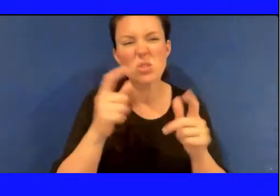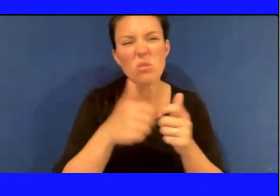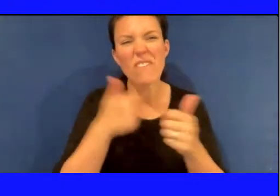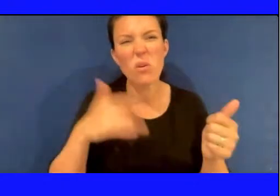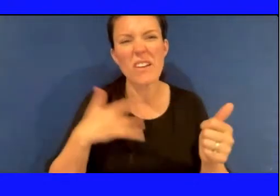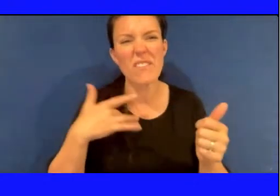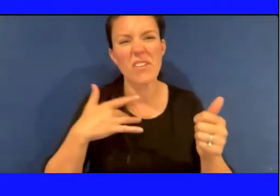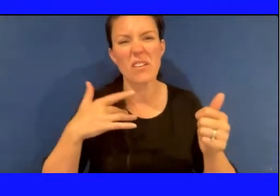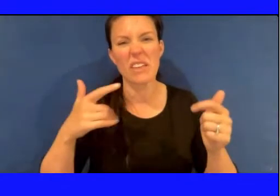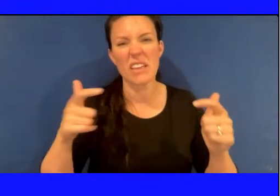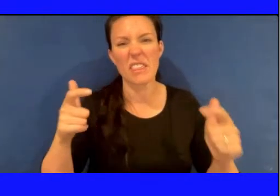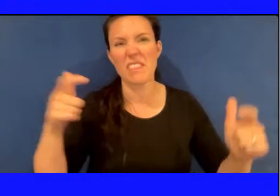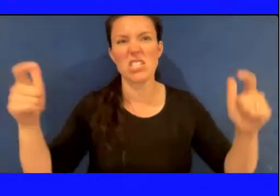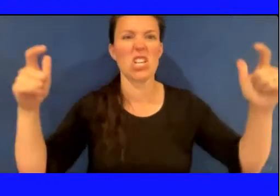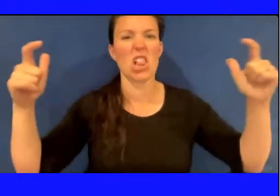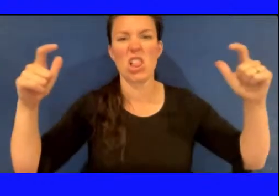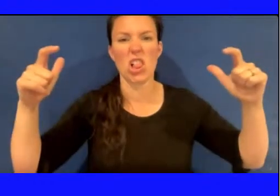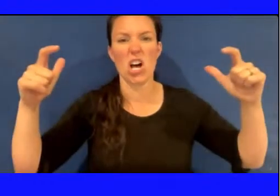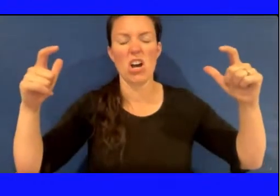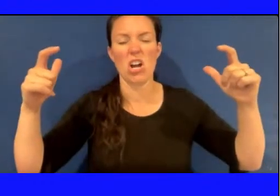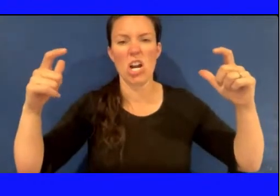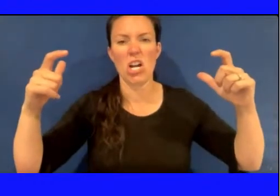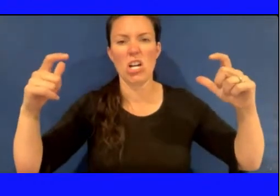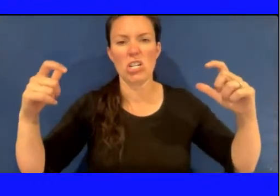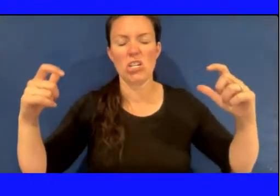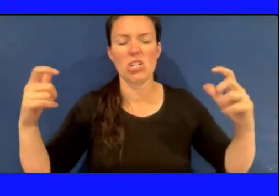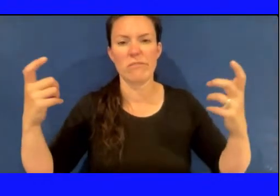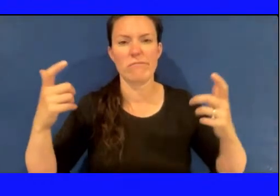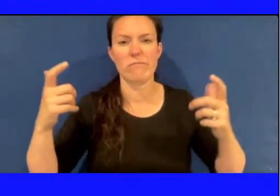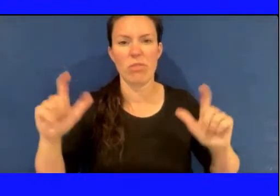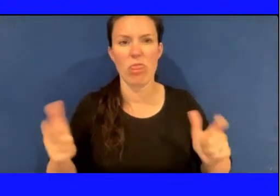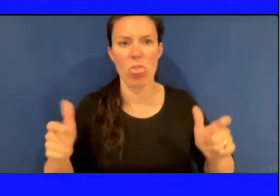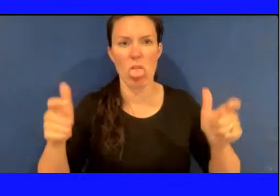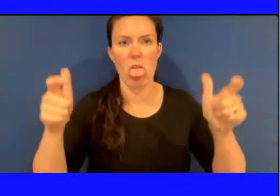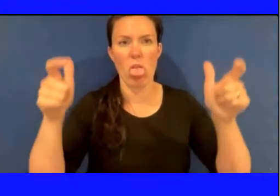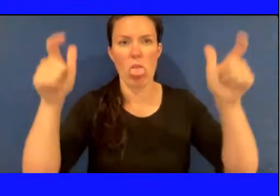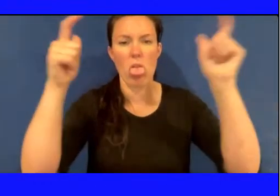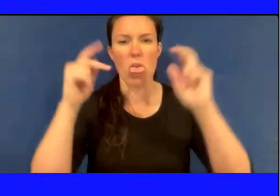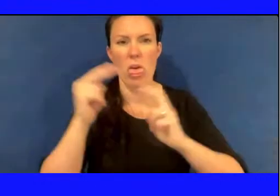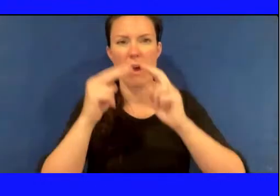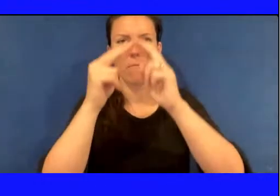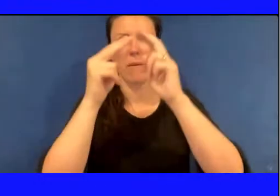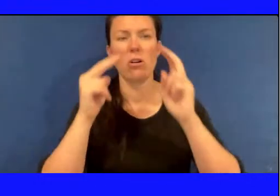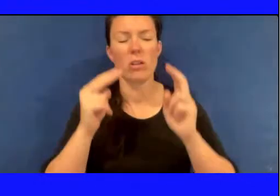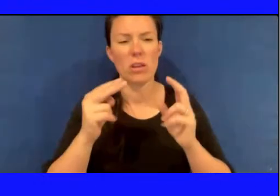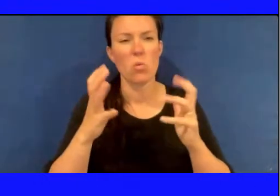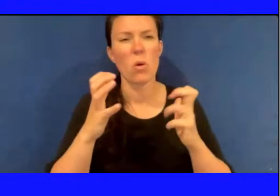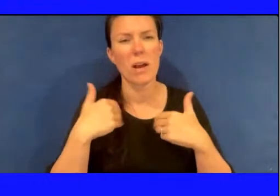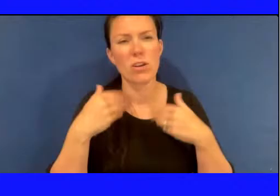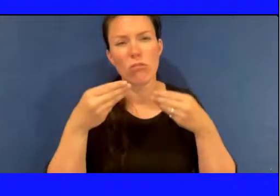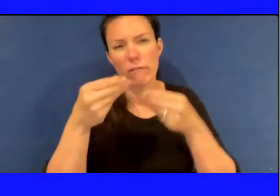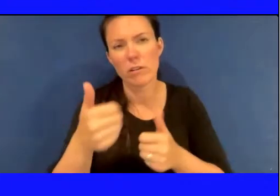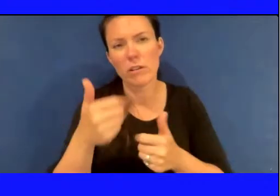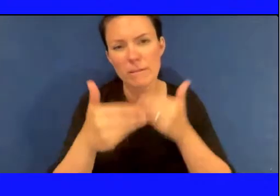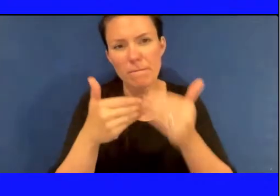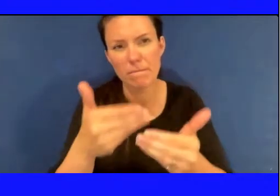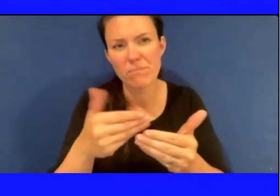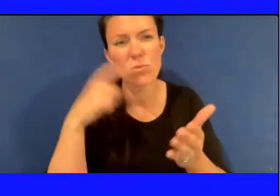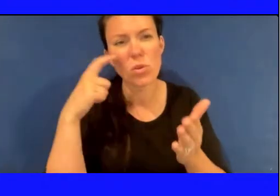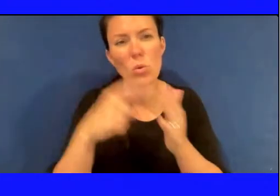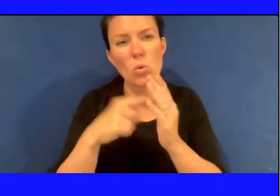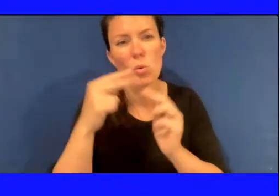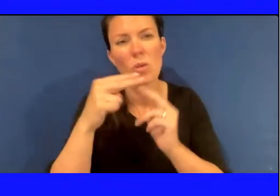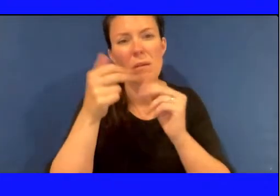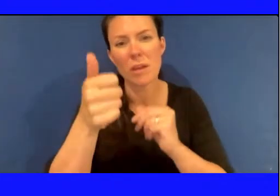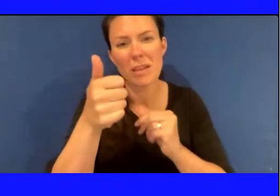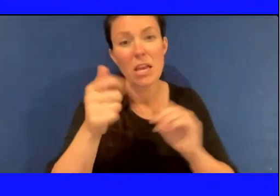massive flunking building on River Avenue. You'll see that the buildings themselves are different heights